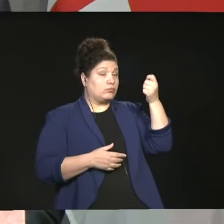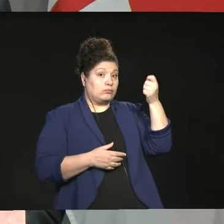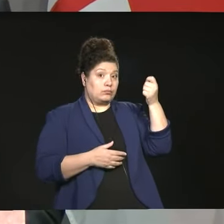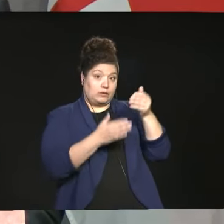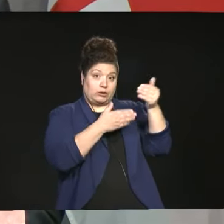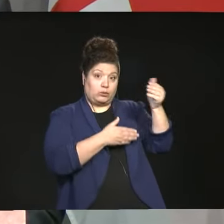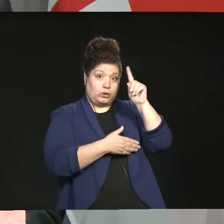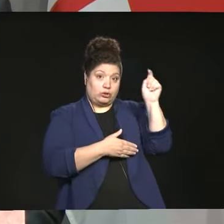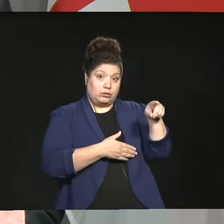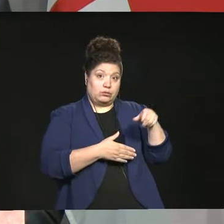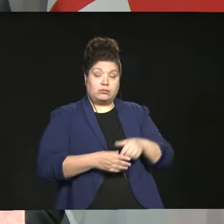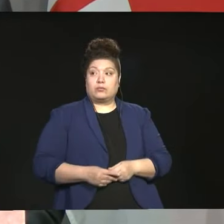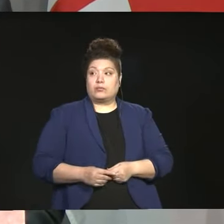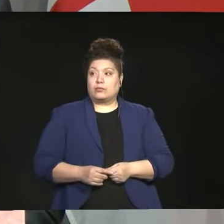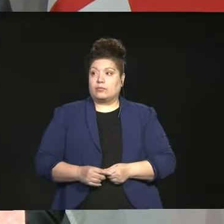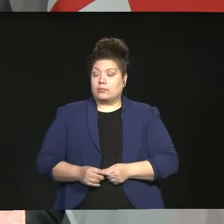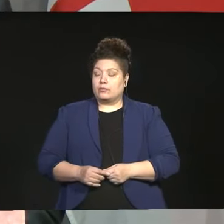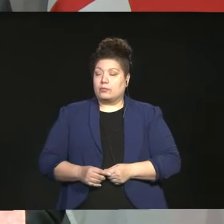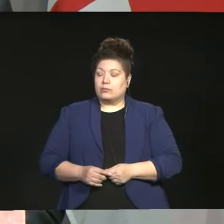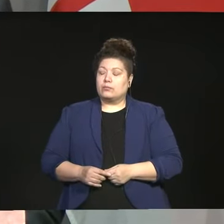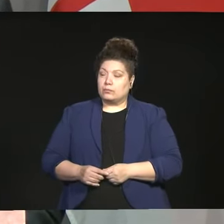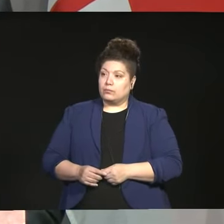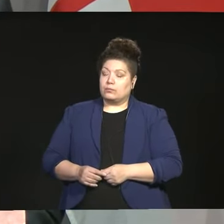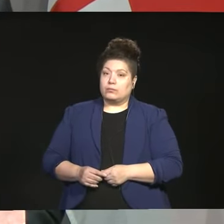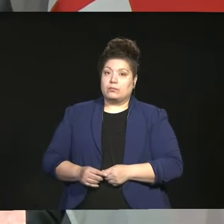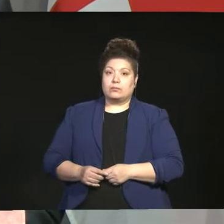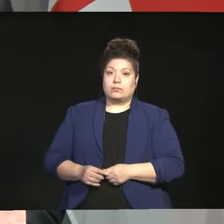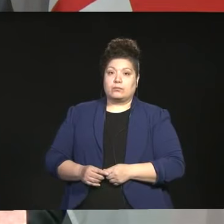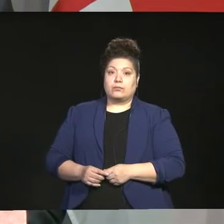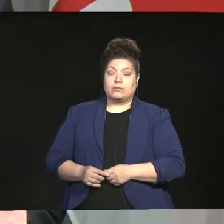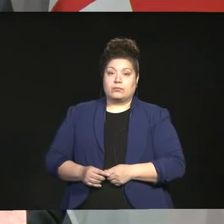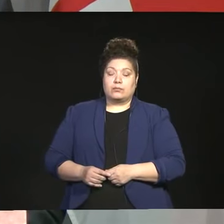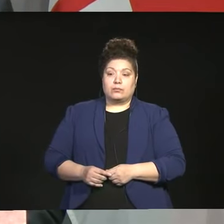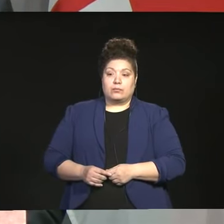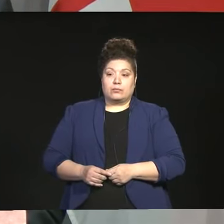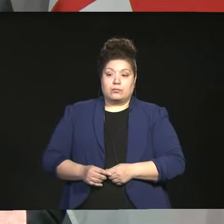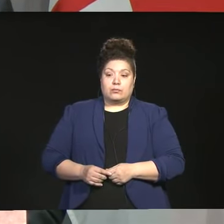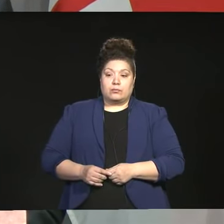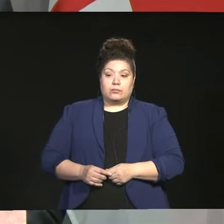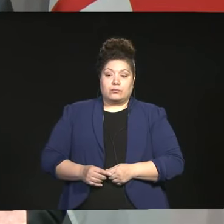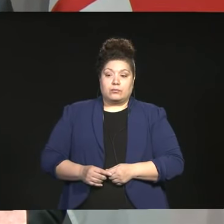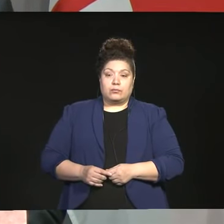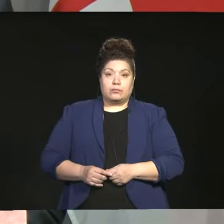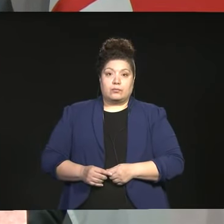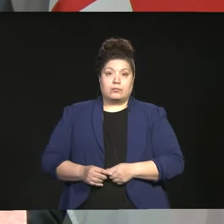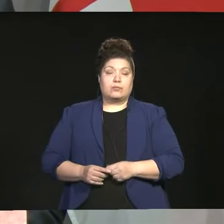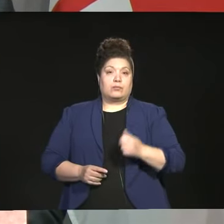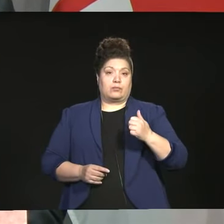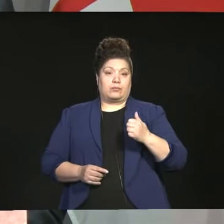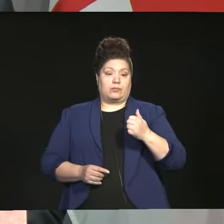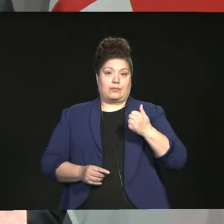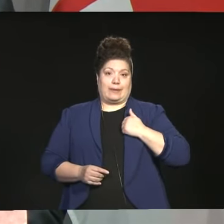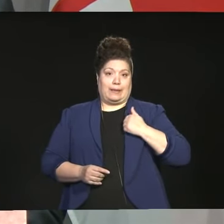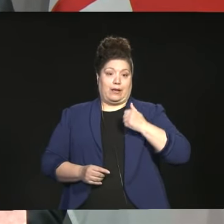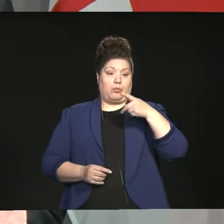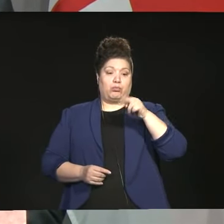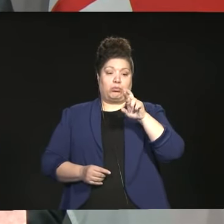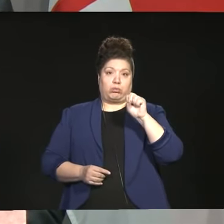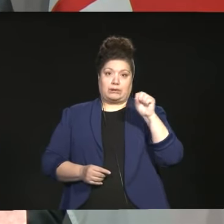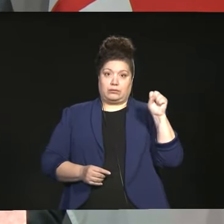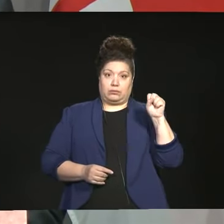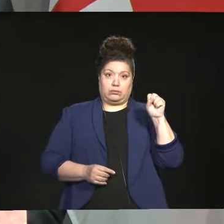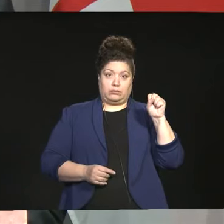Thank you. The next question is from Lena Dibb from Canadian Press. La prochaine question de Lena Dibb de Presse Canadienne. Please go ahead. Your line